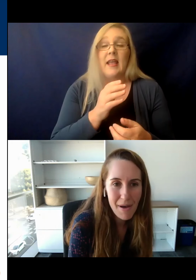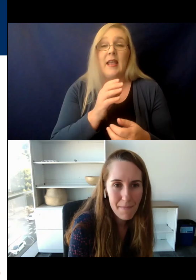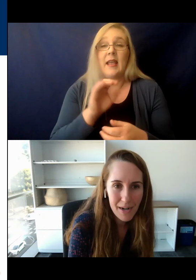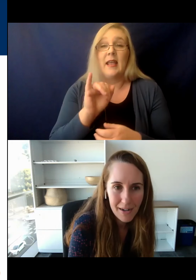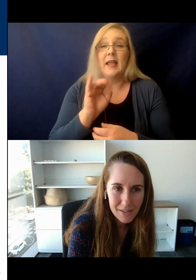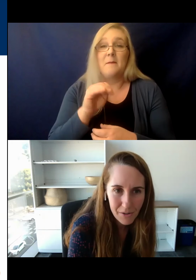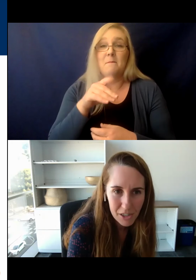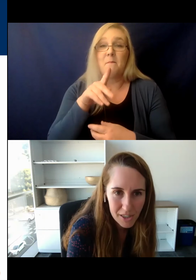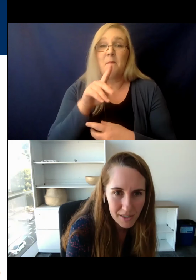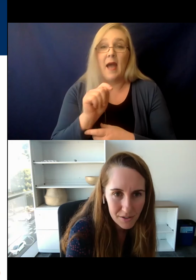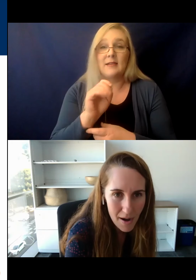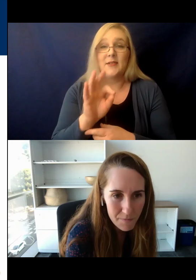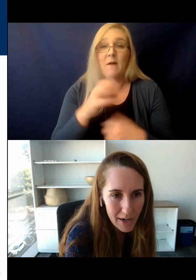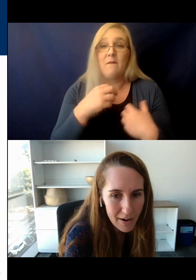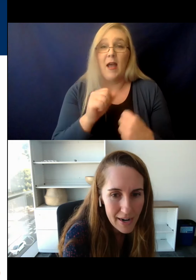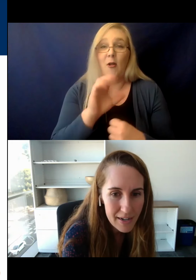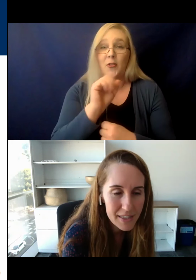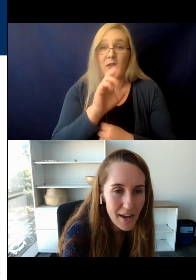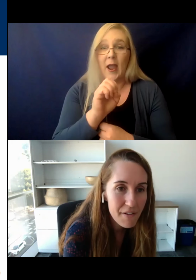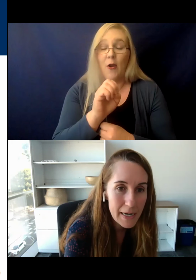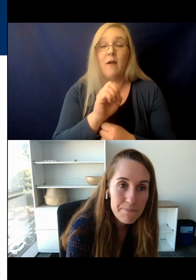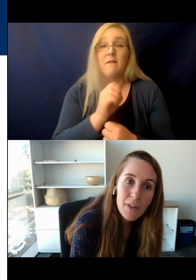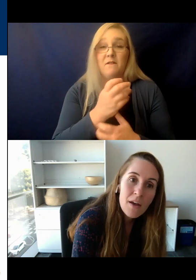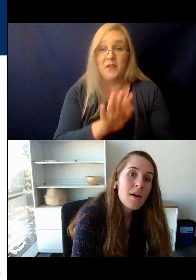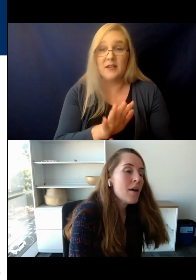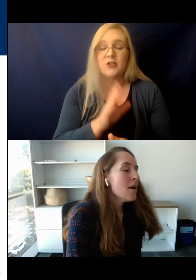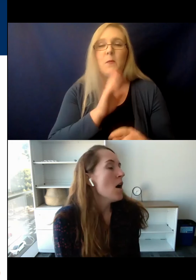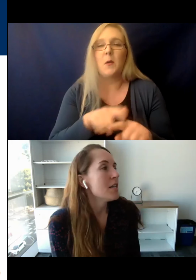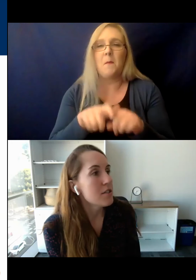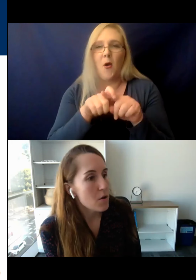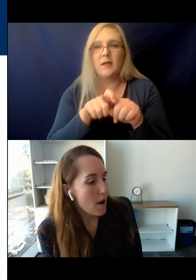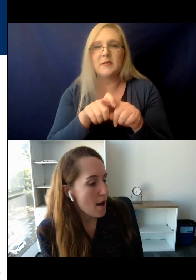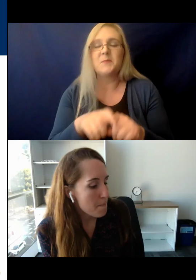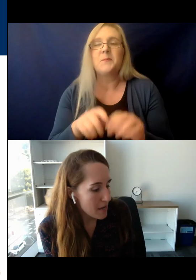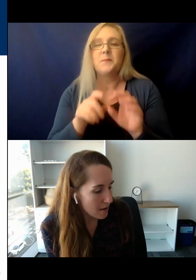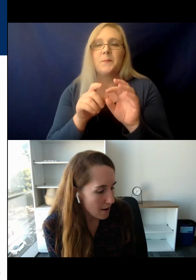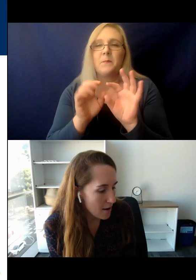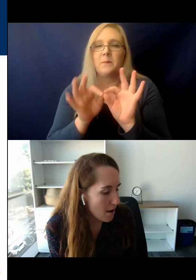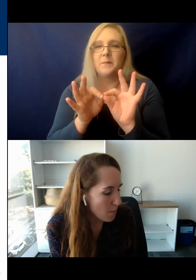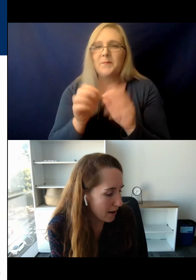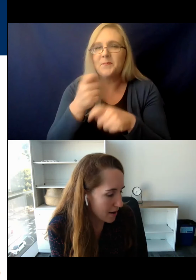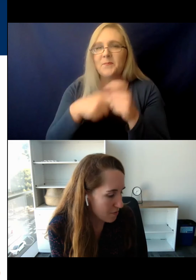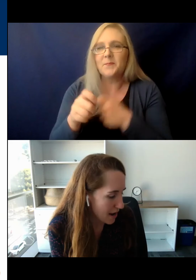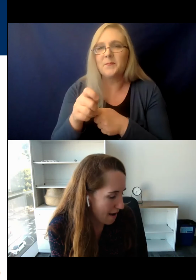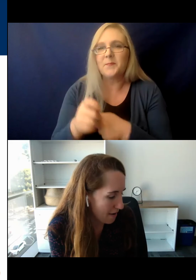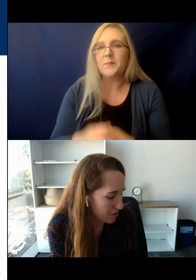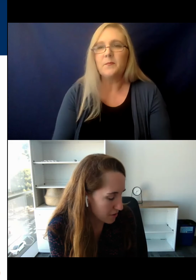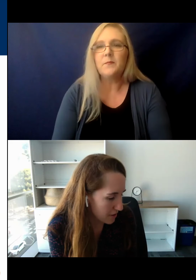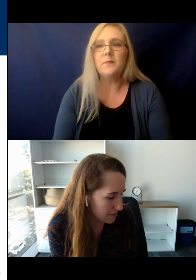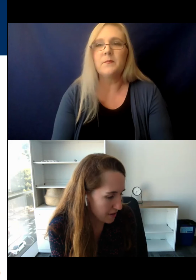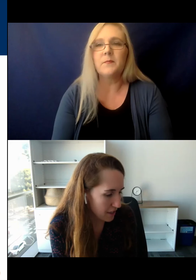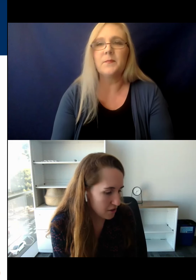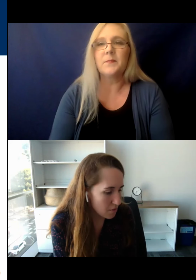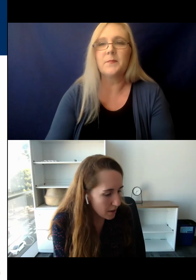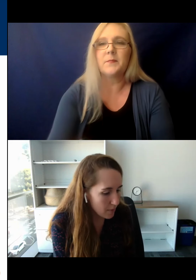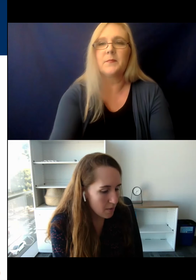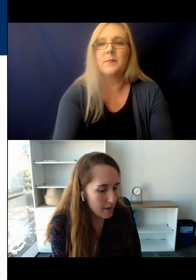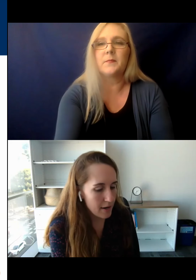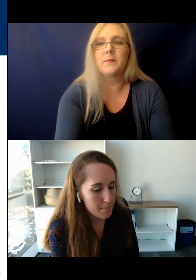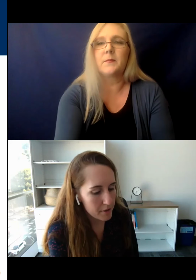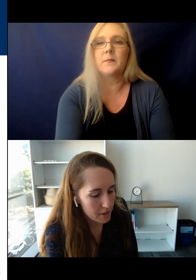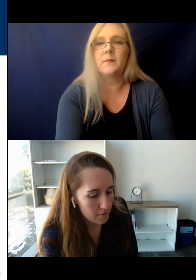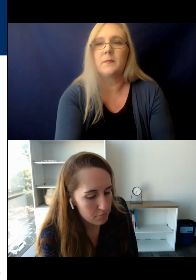and I'm happy to answer questions right away in case you have any. So being aware kind of after this foundational work